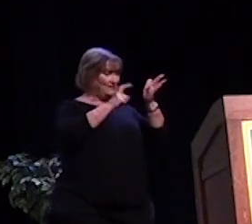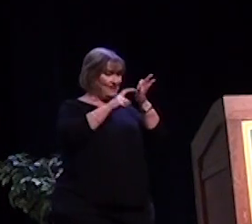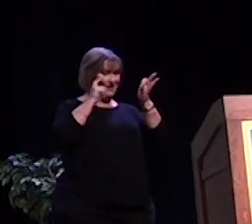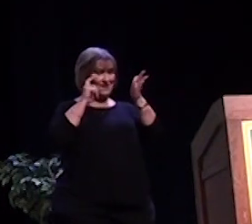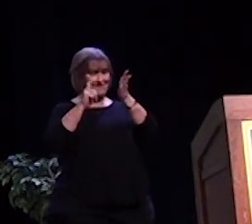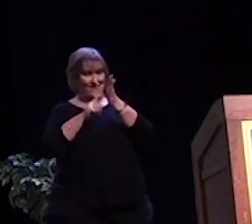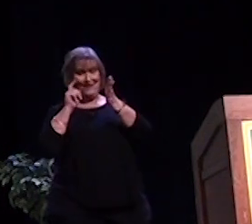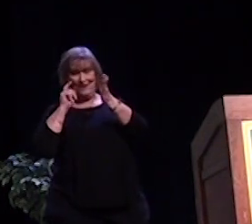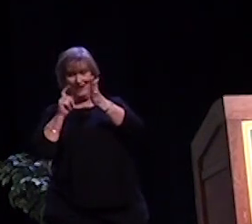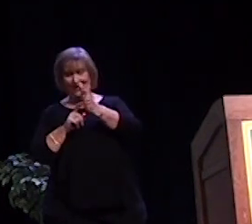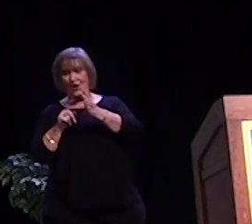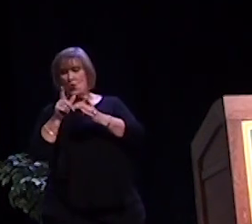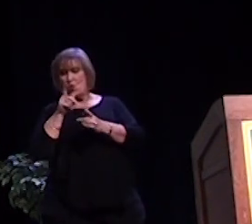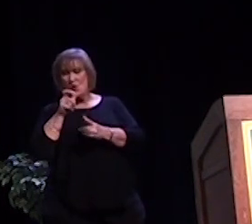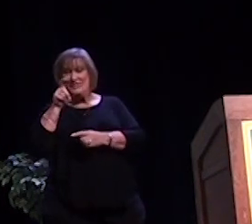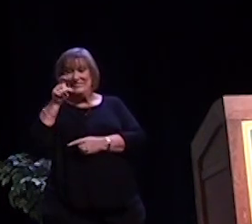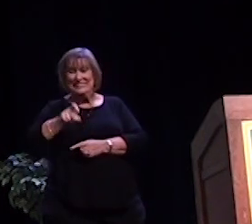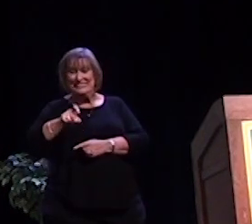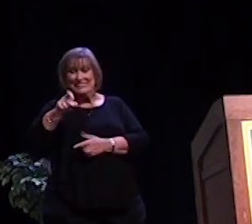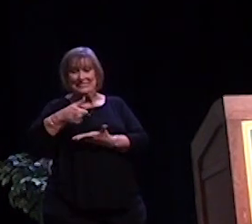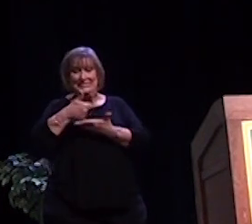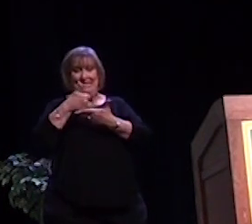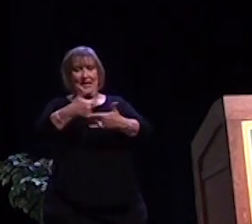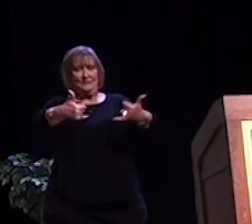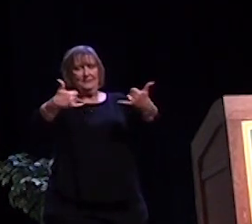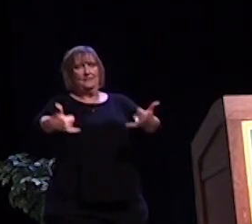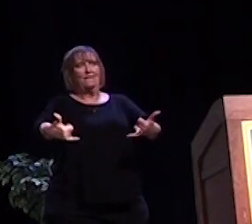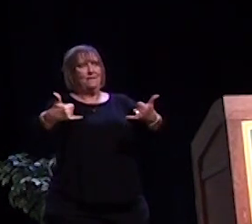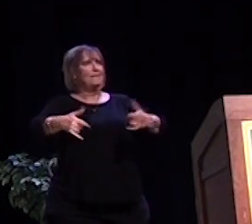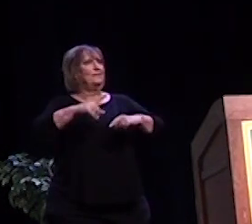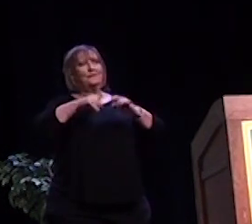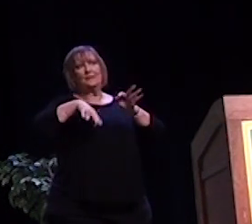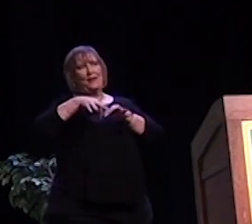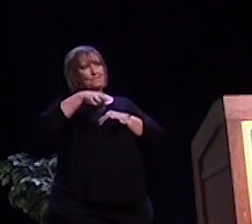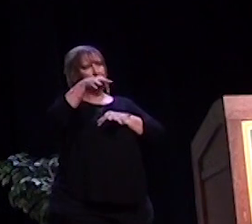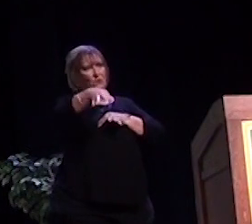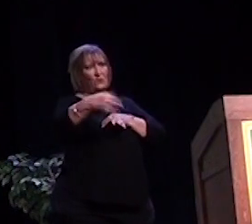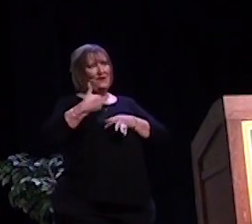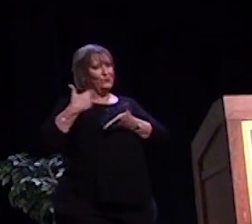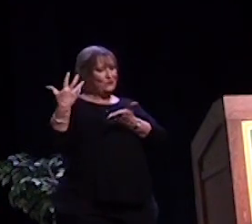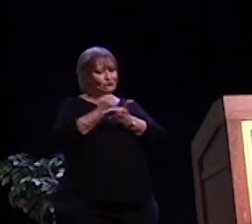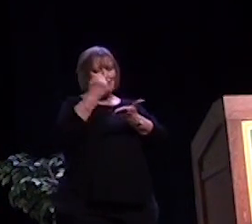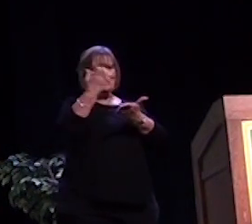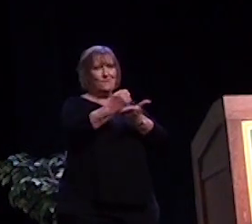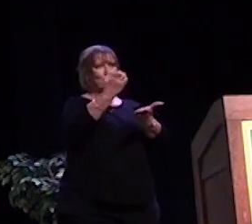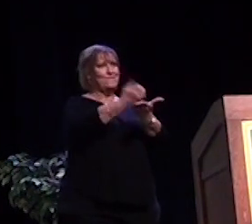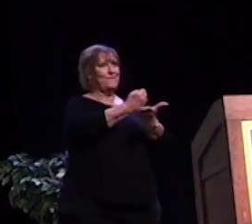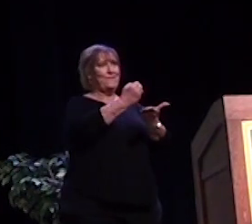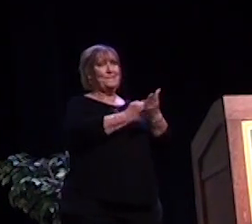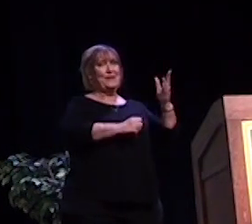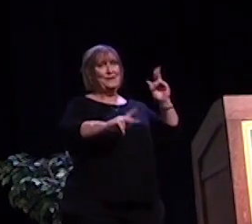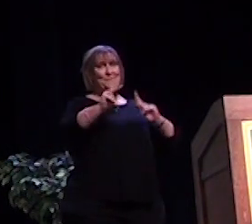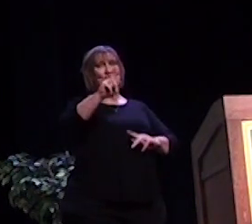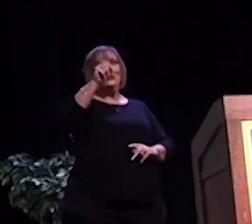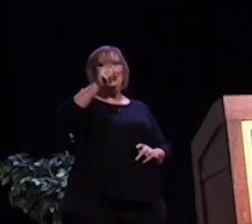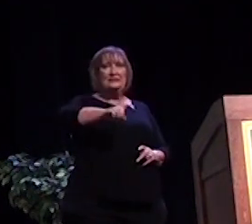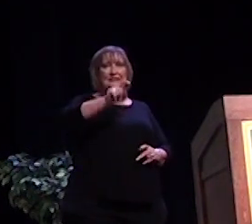that are most in need. I mean, that shows us that we are grabbing the right people, right? And the people that need